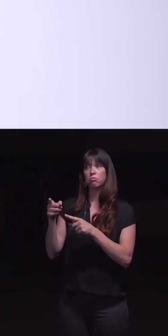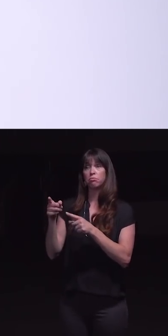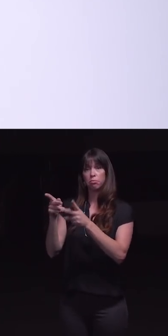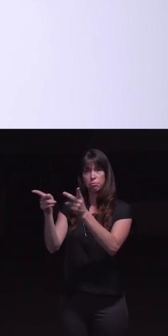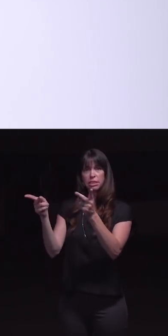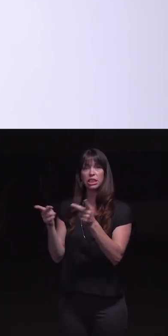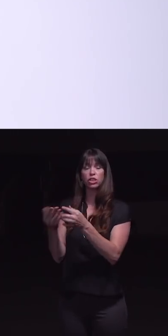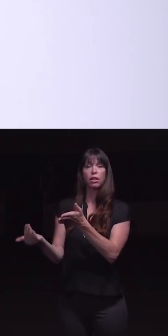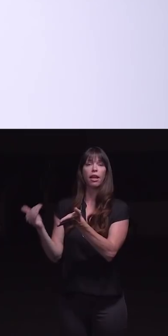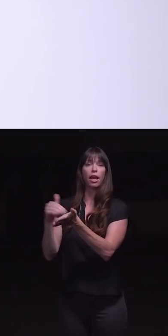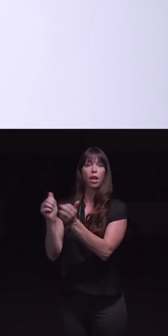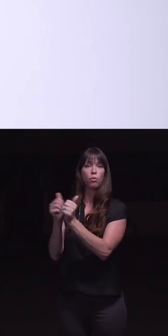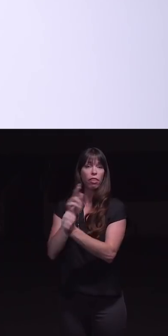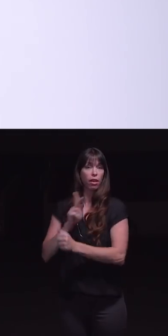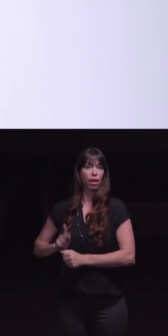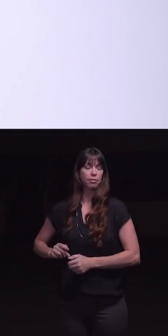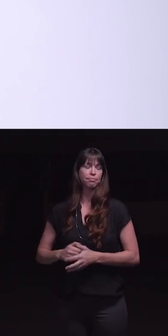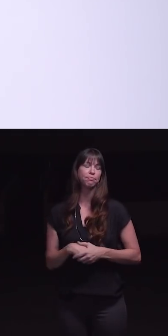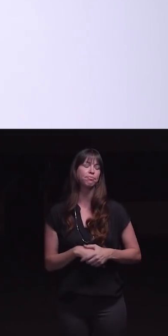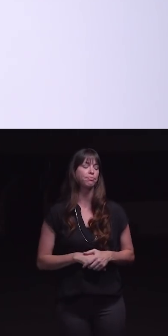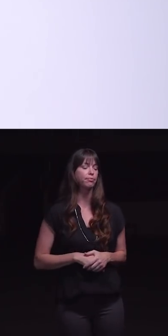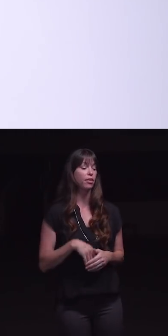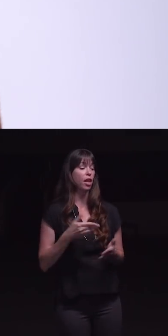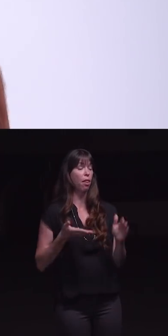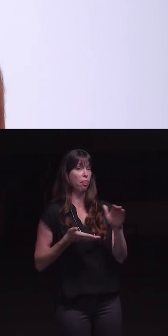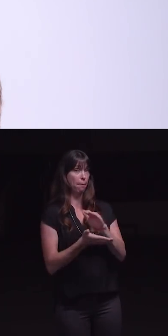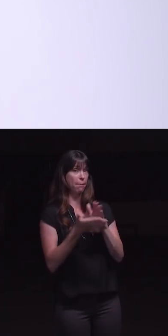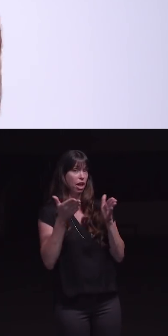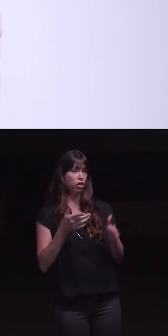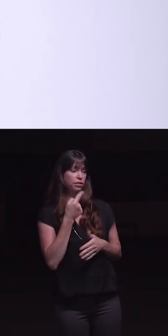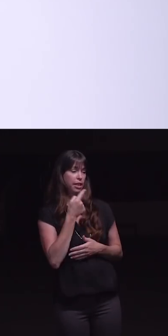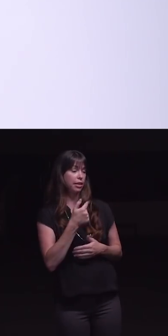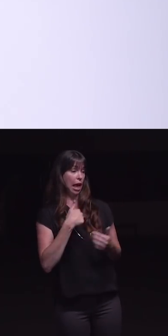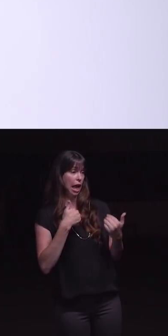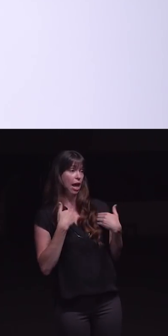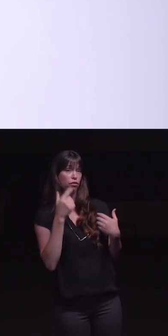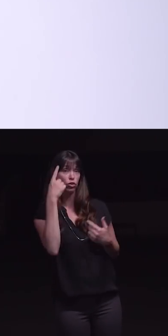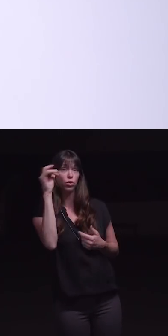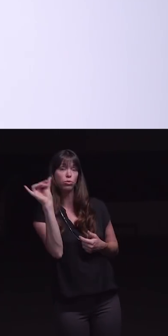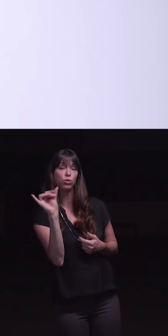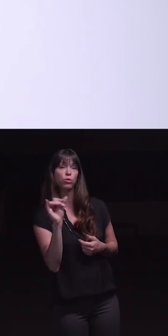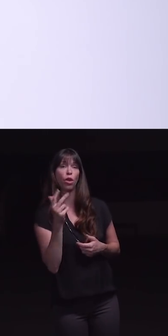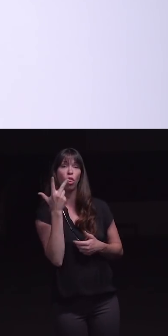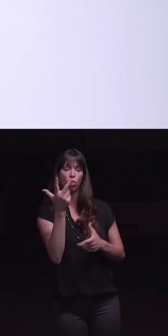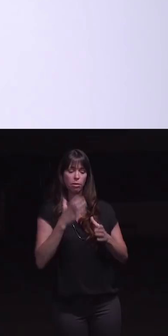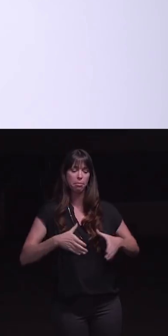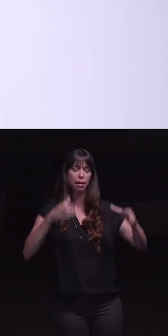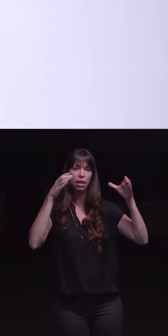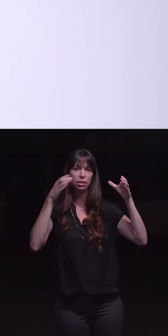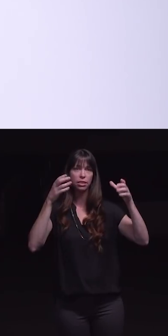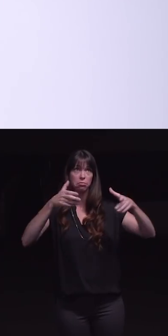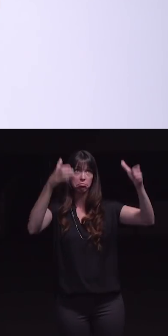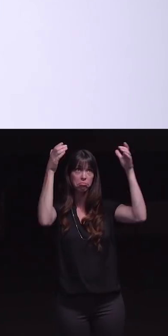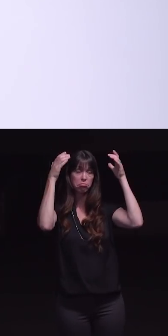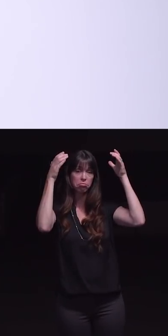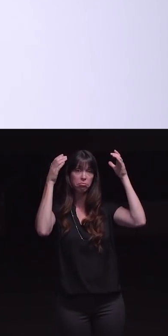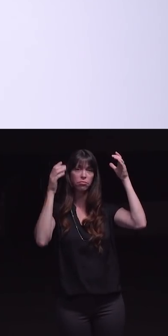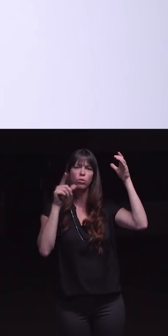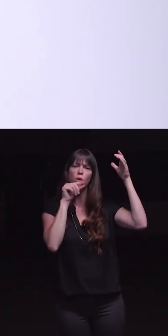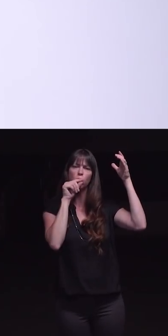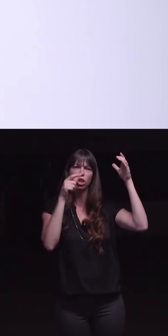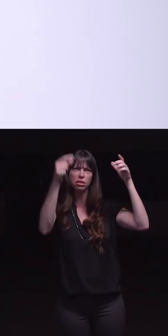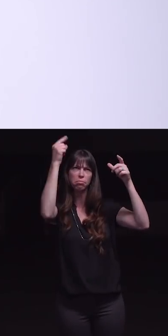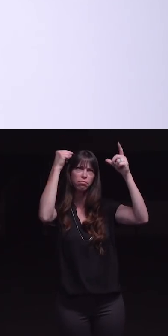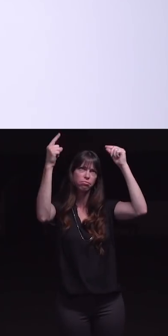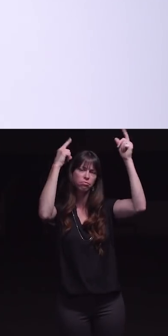didn't. The baker said, well, my dream, I had three baskets of bread on my head. And the top basket, the birds of the air kept